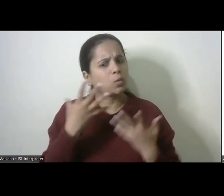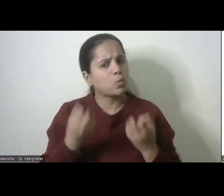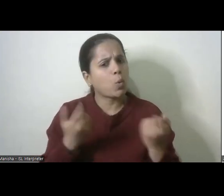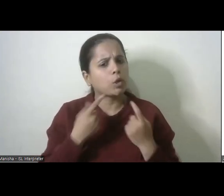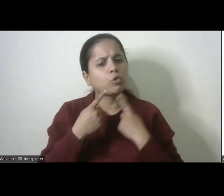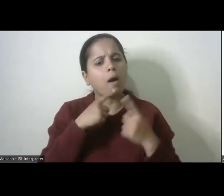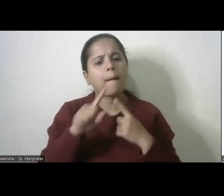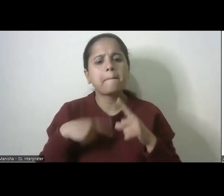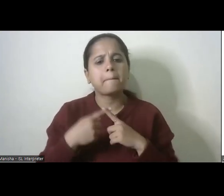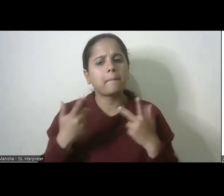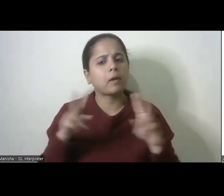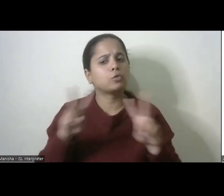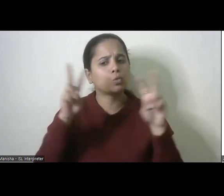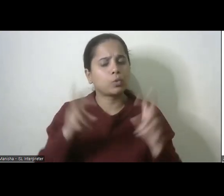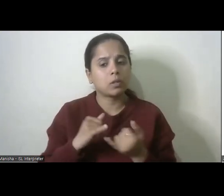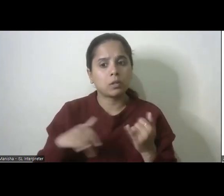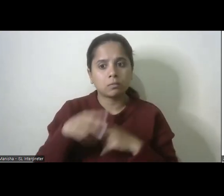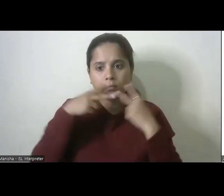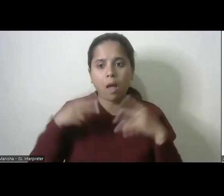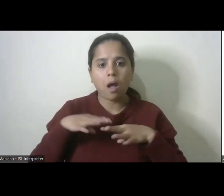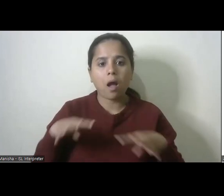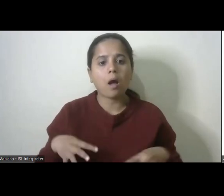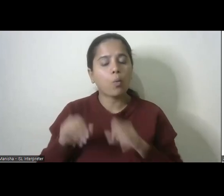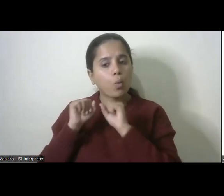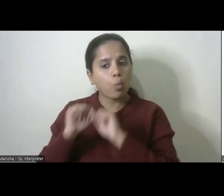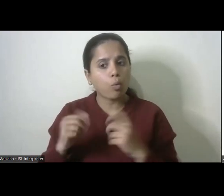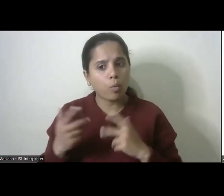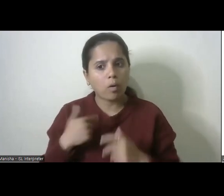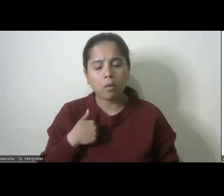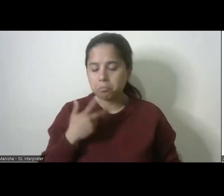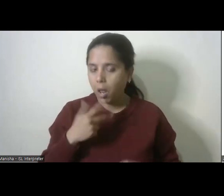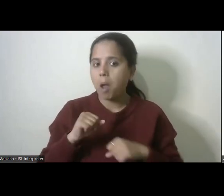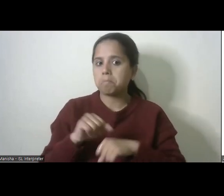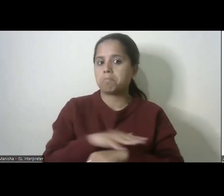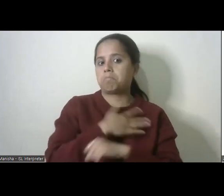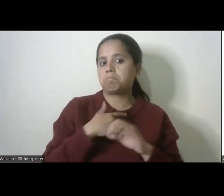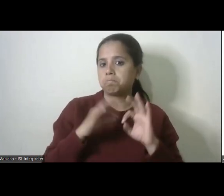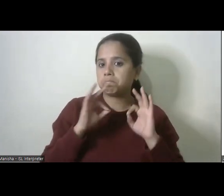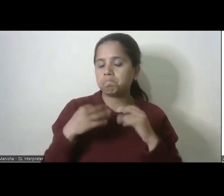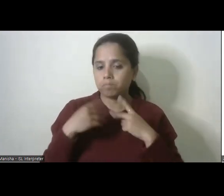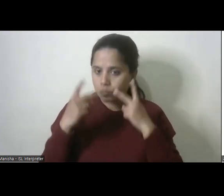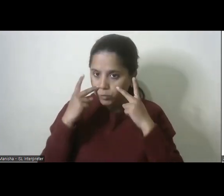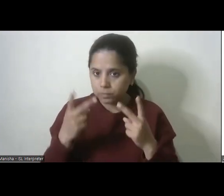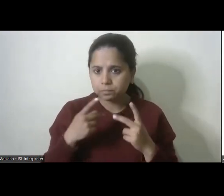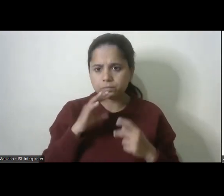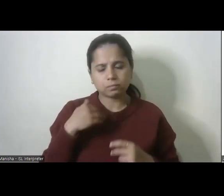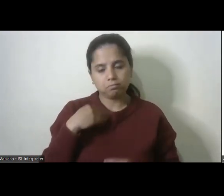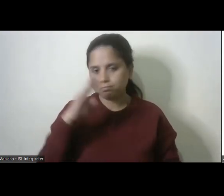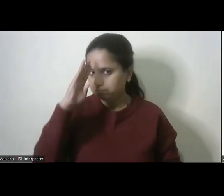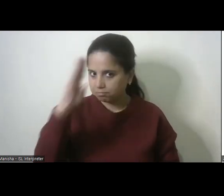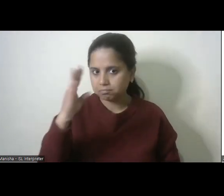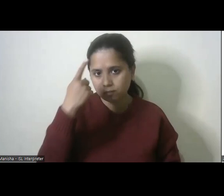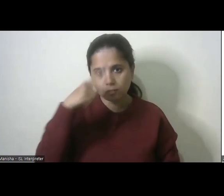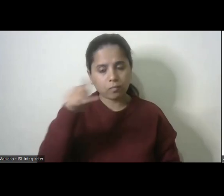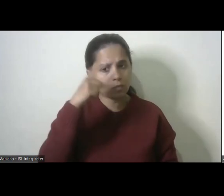talk about was the situation of Adivasis. And I was really impressed with this. I really salute you for